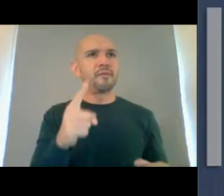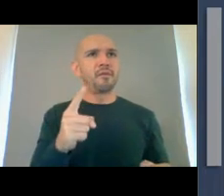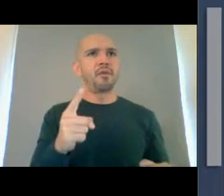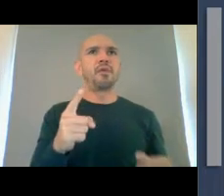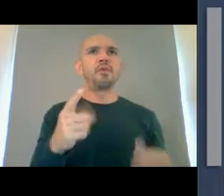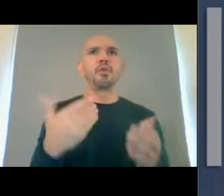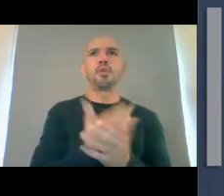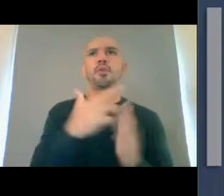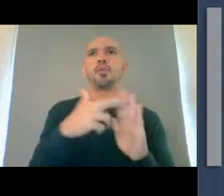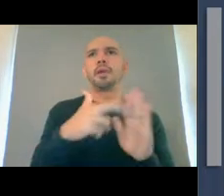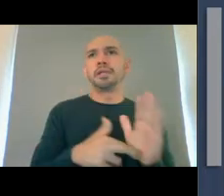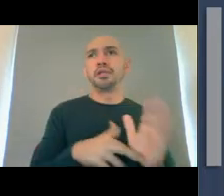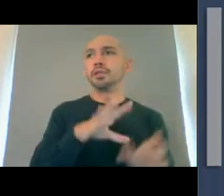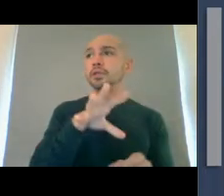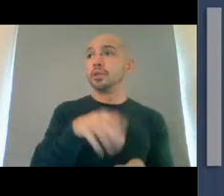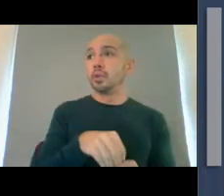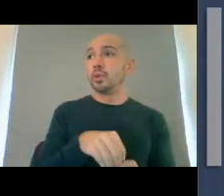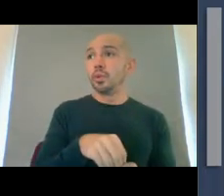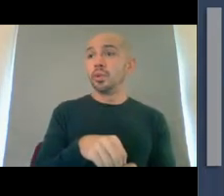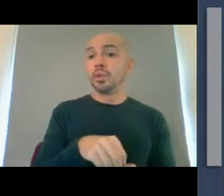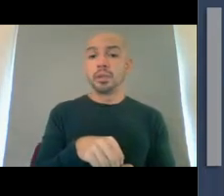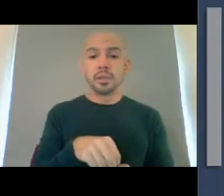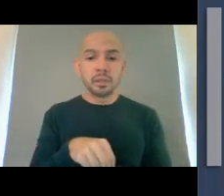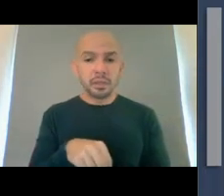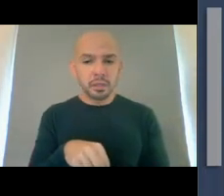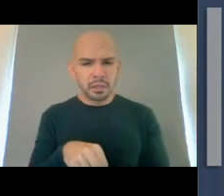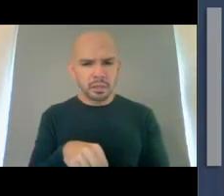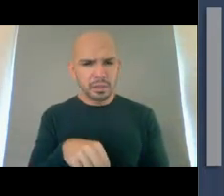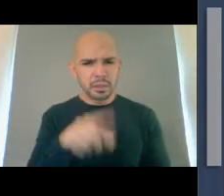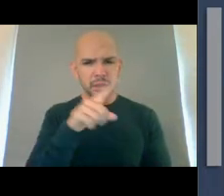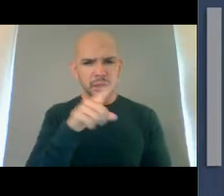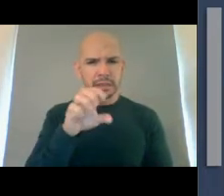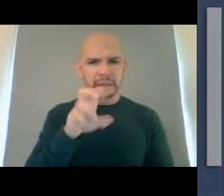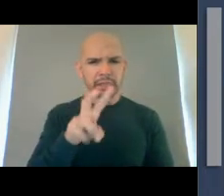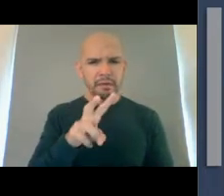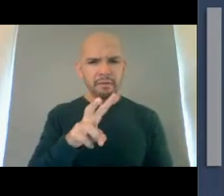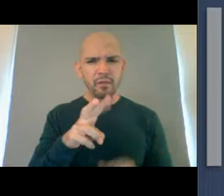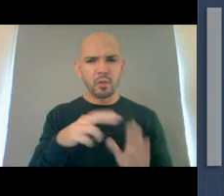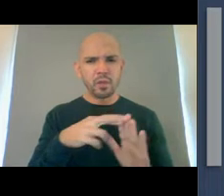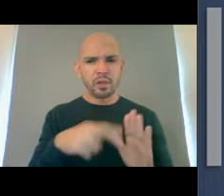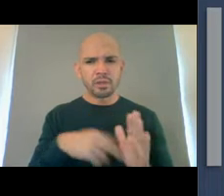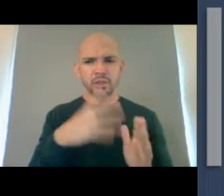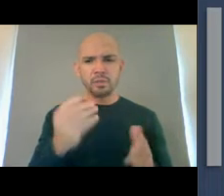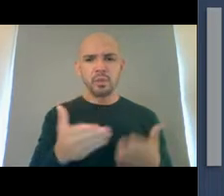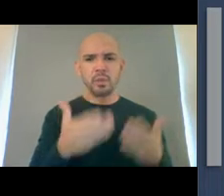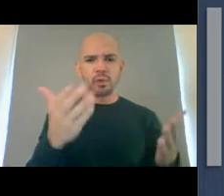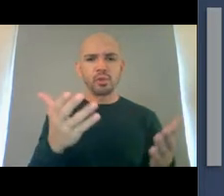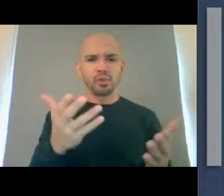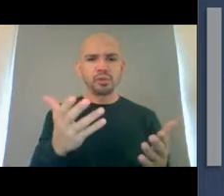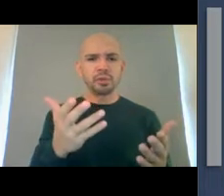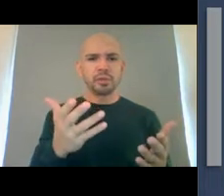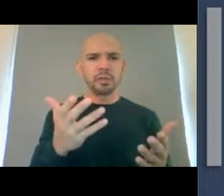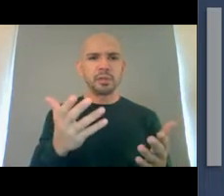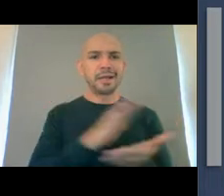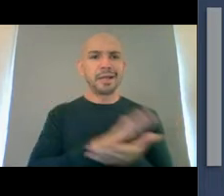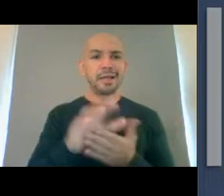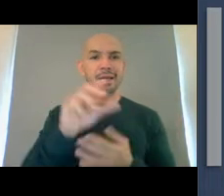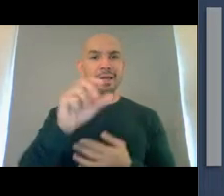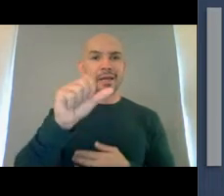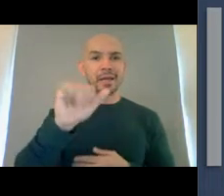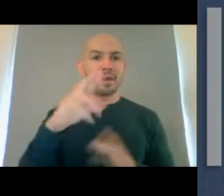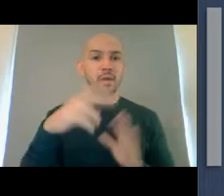including the proposed advanced clean fleets regulation as identified in hana's presentation there are a number of challenges facing the transition